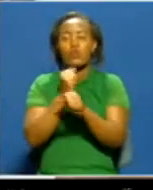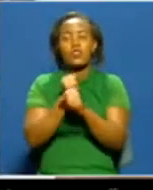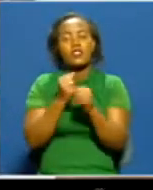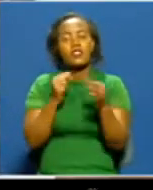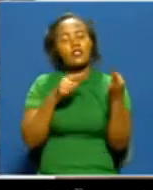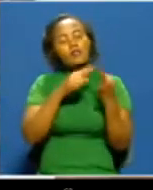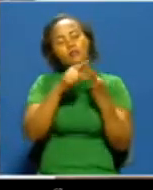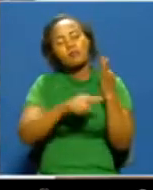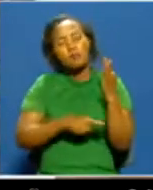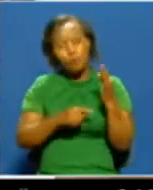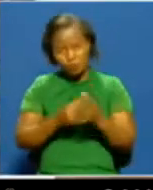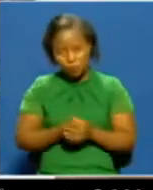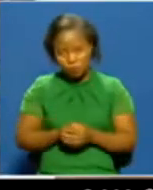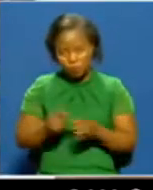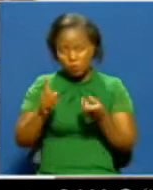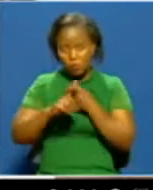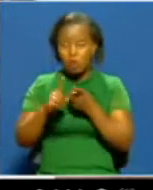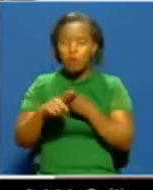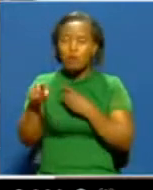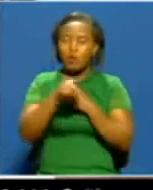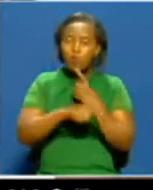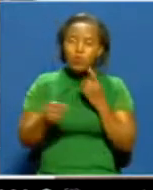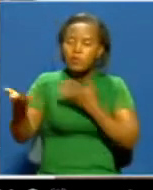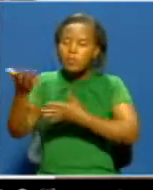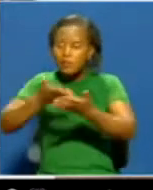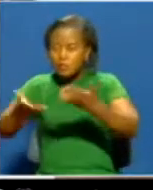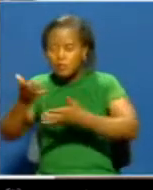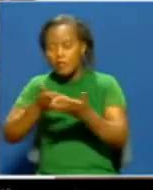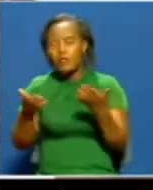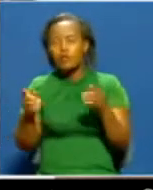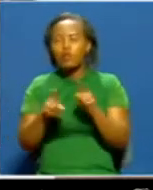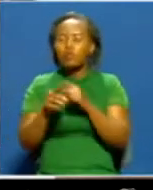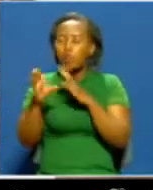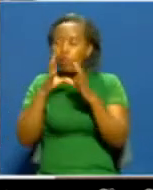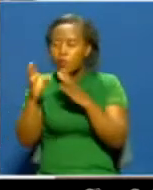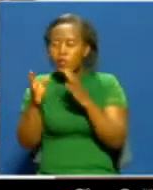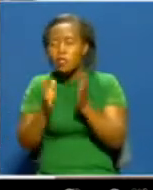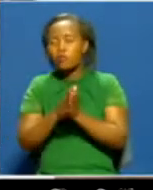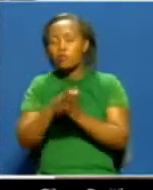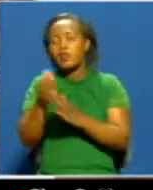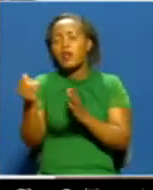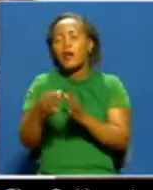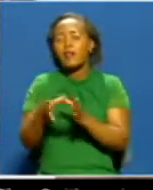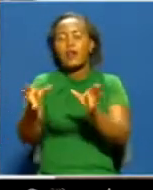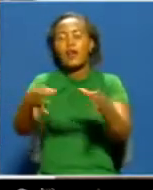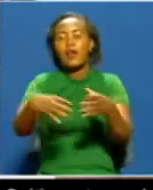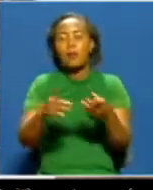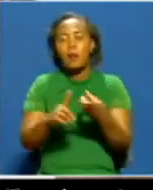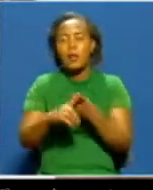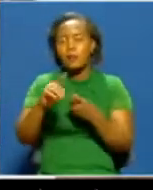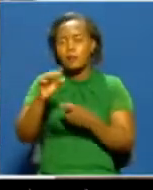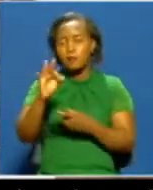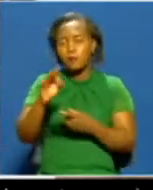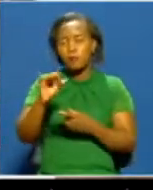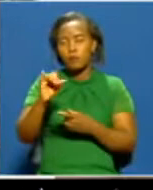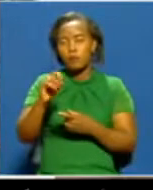engaged other vaccine producers, as in Pfizer, as in Johnson & Johnson